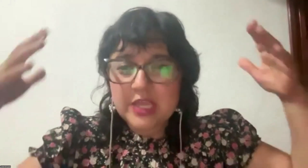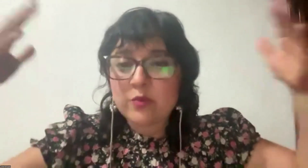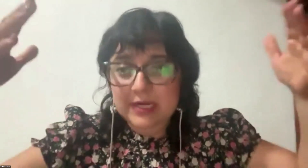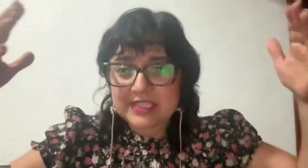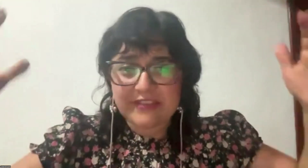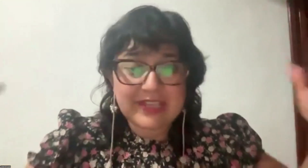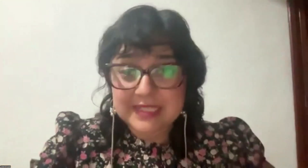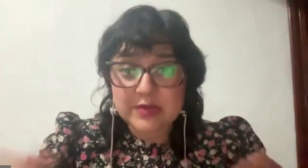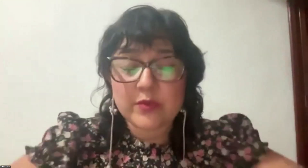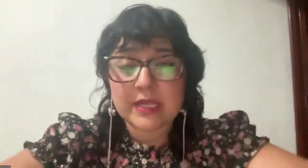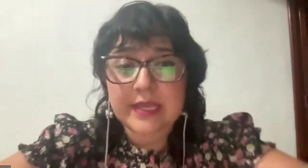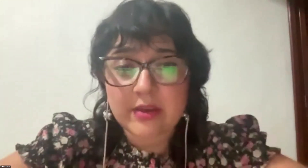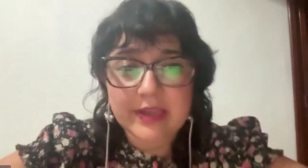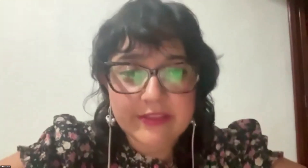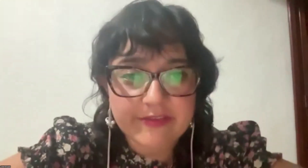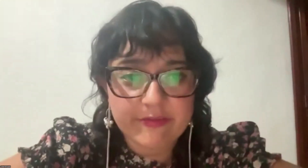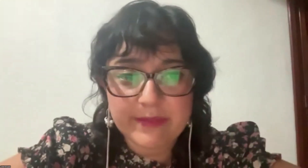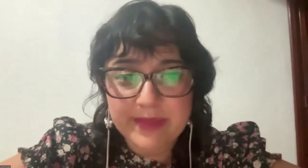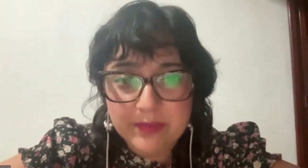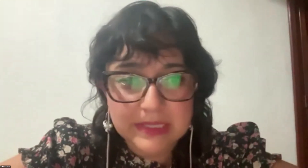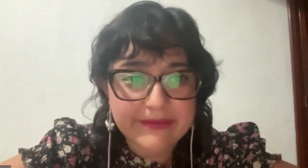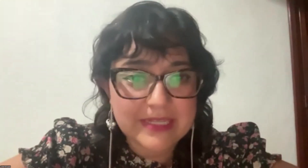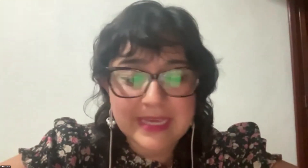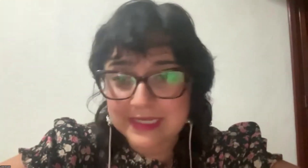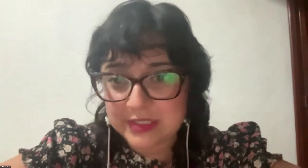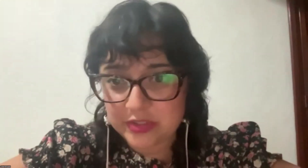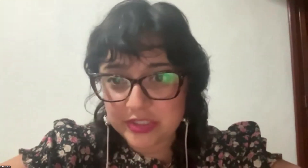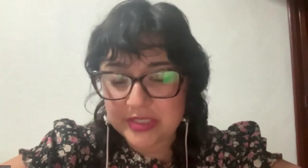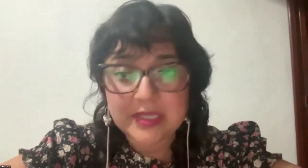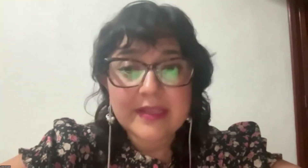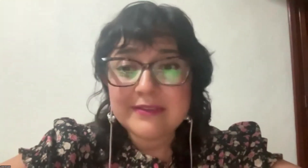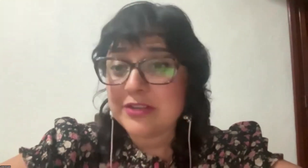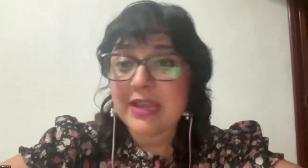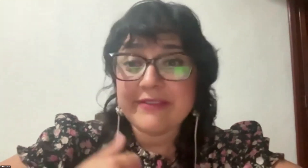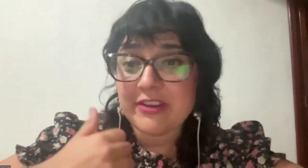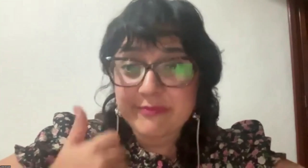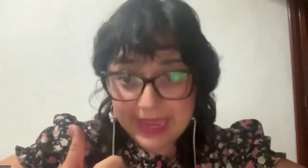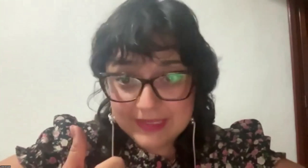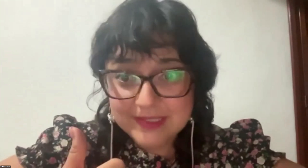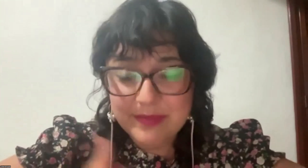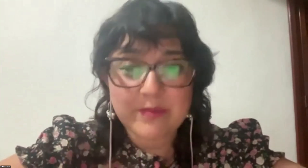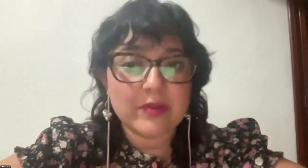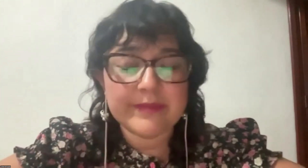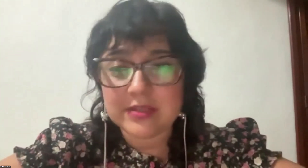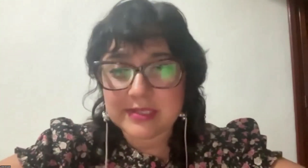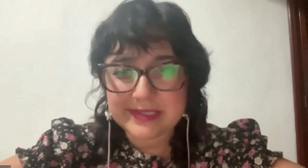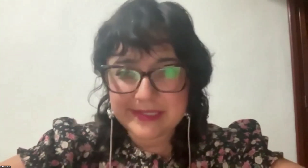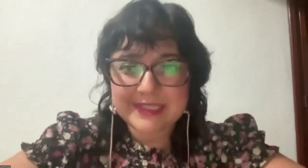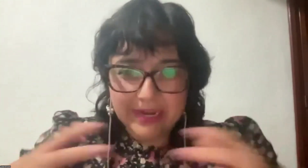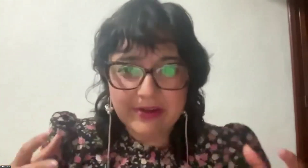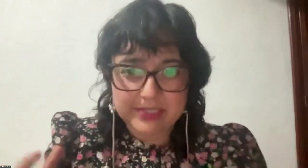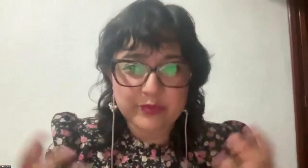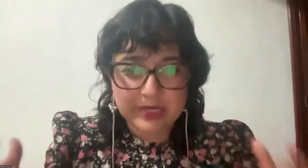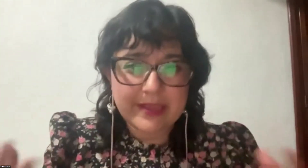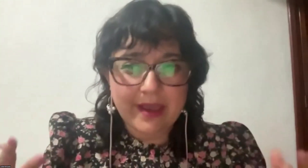stuff in one stuff that it's really unhealthy for the people living in that institution. They don't have enough beds. People, because